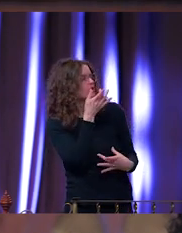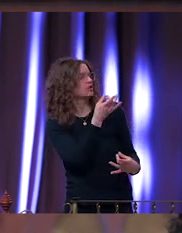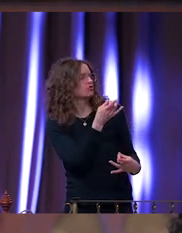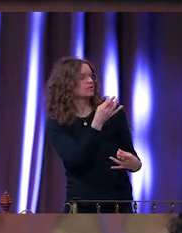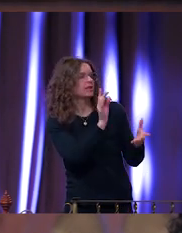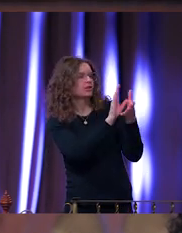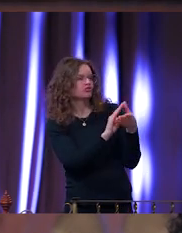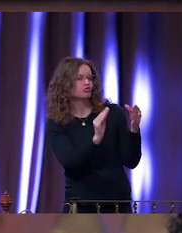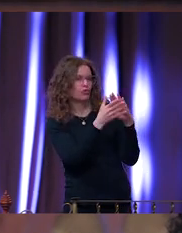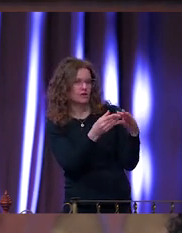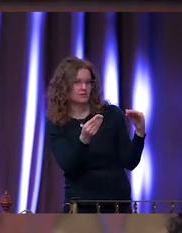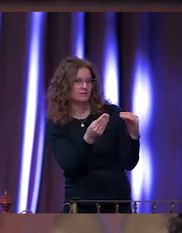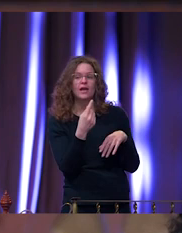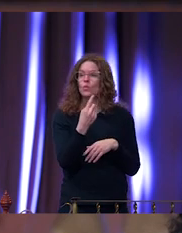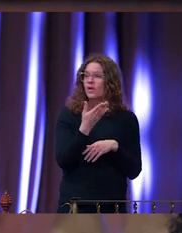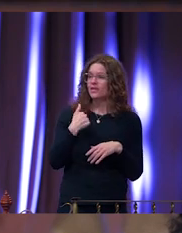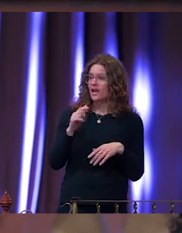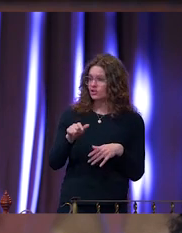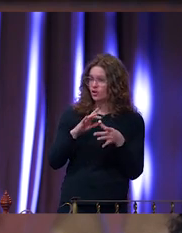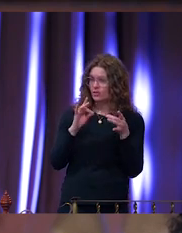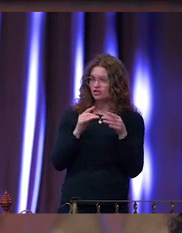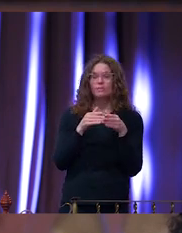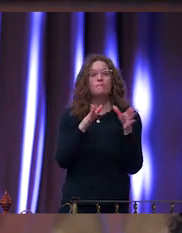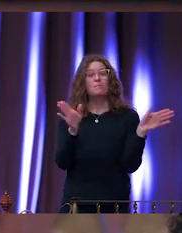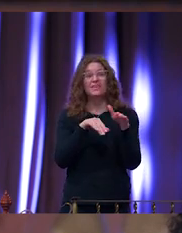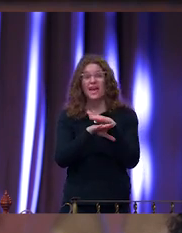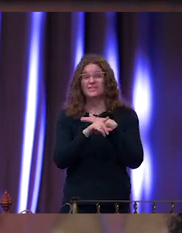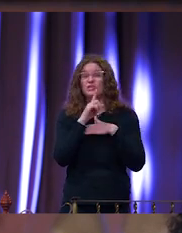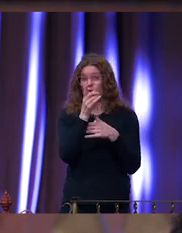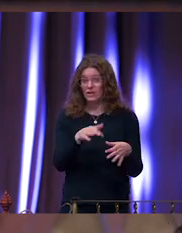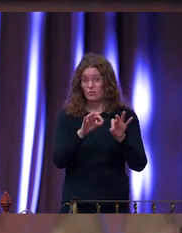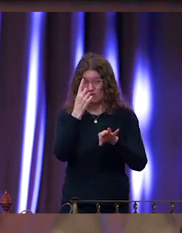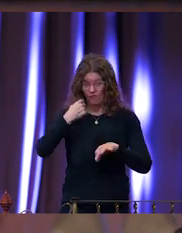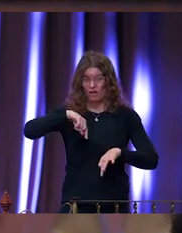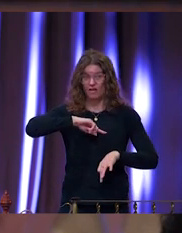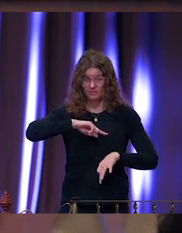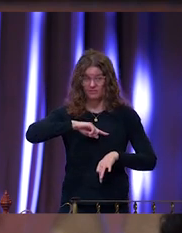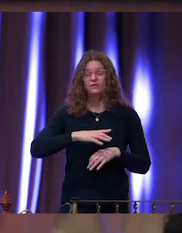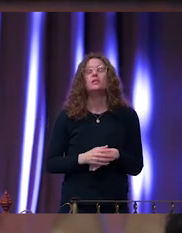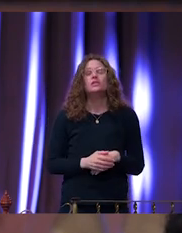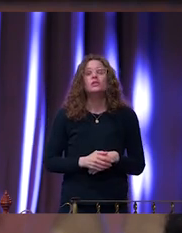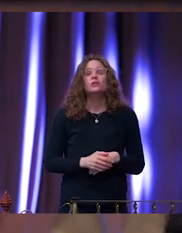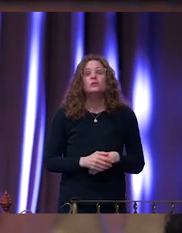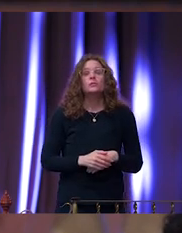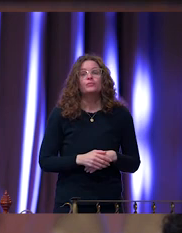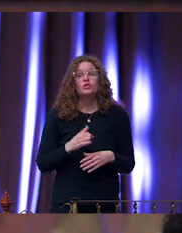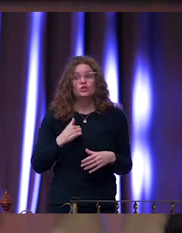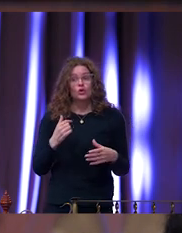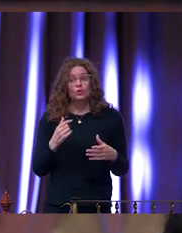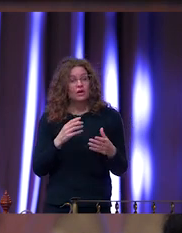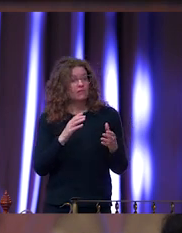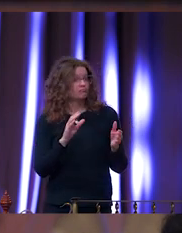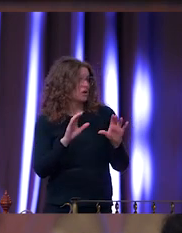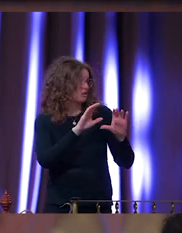stories, and one of the things I should mention is public access is important to us. So we're interested in, collections have things, whether